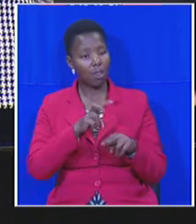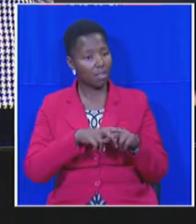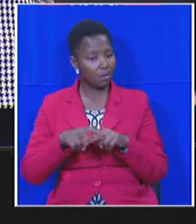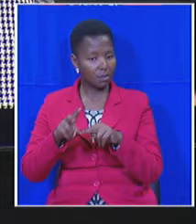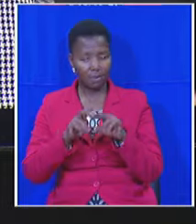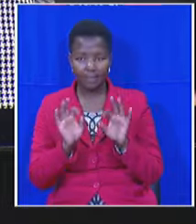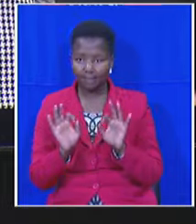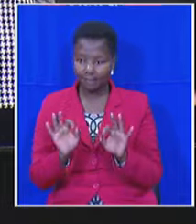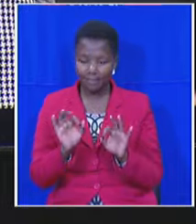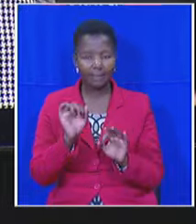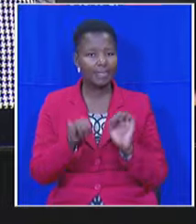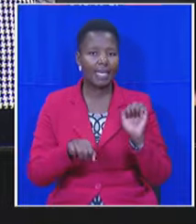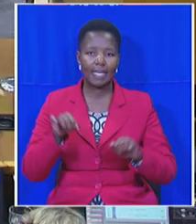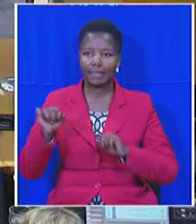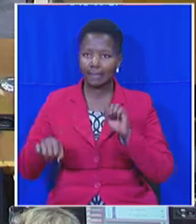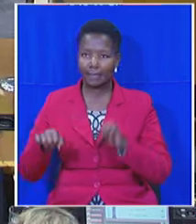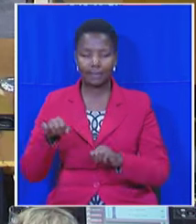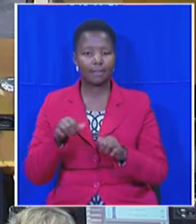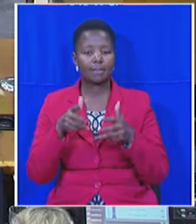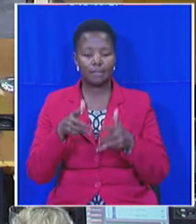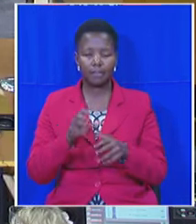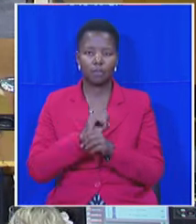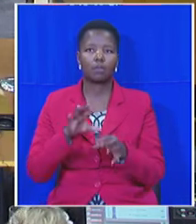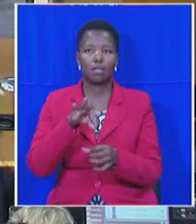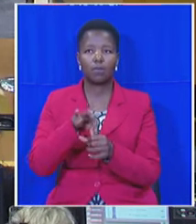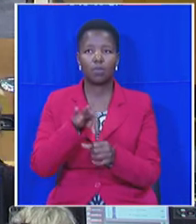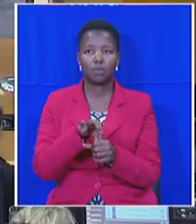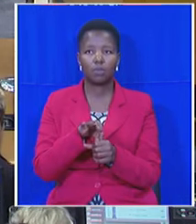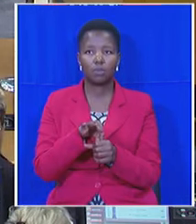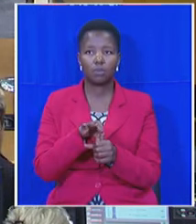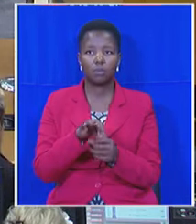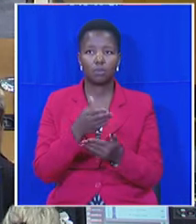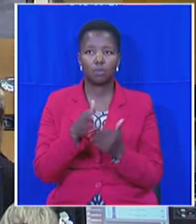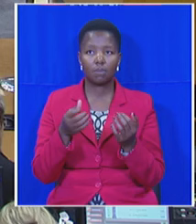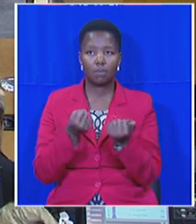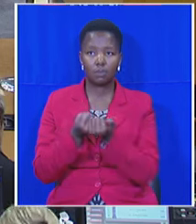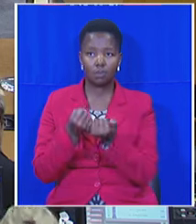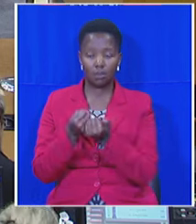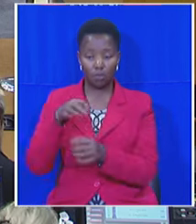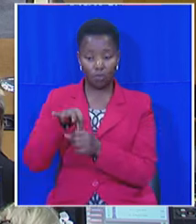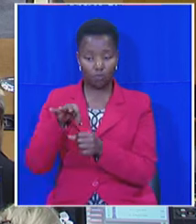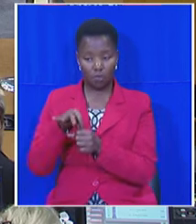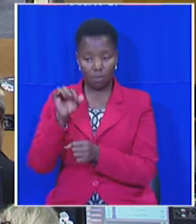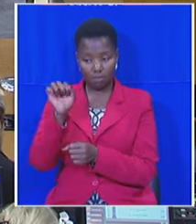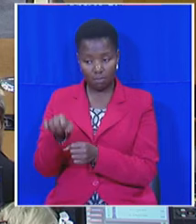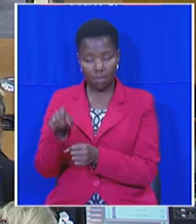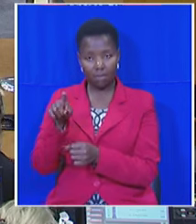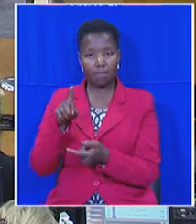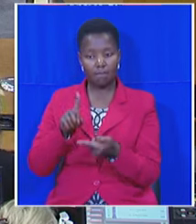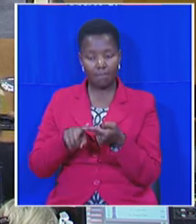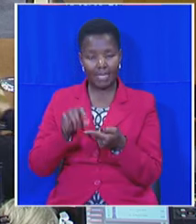allocated seats? Yes. Voting will now commence. Those in favor of the vote being agreed to should press the